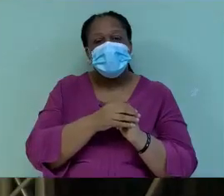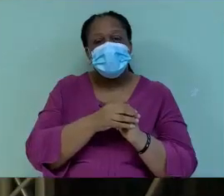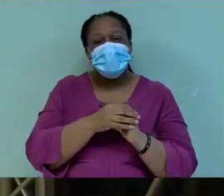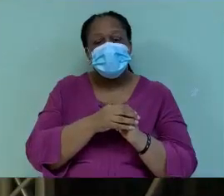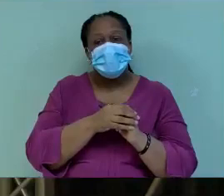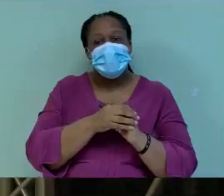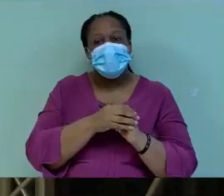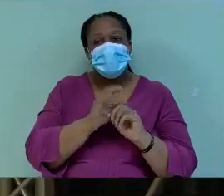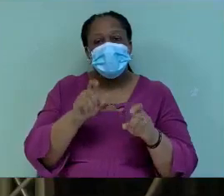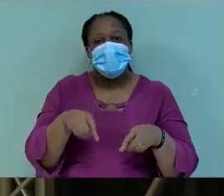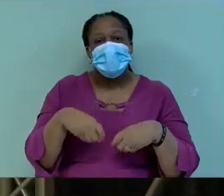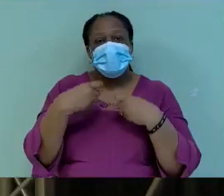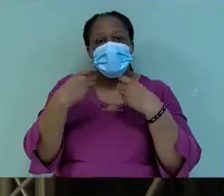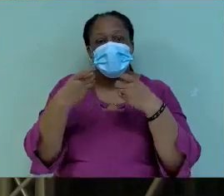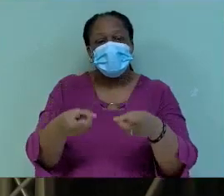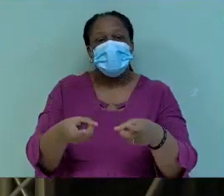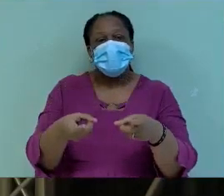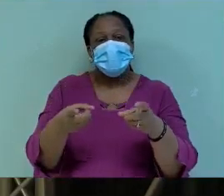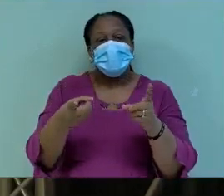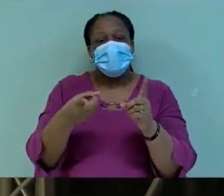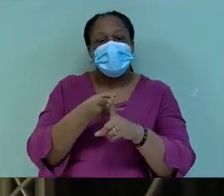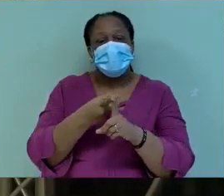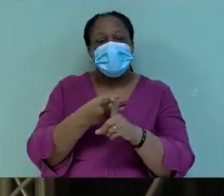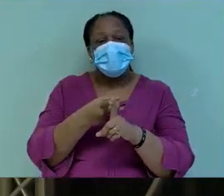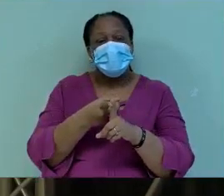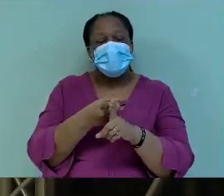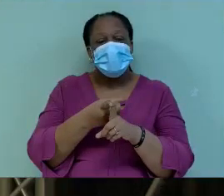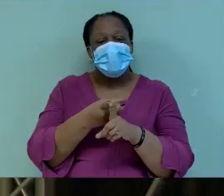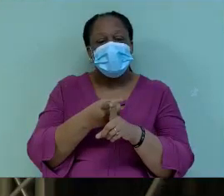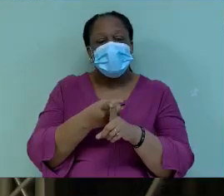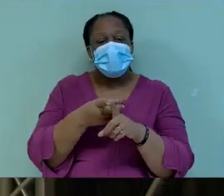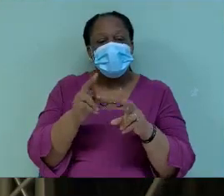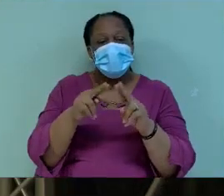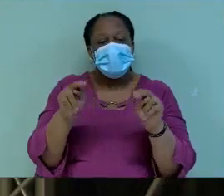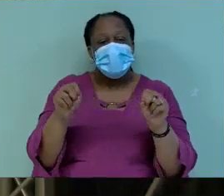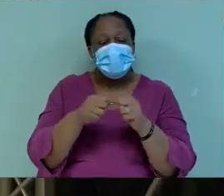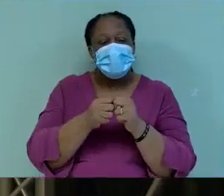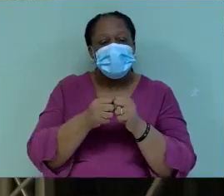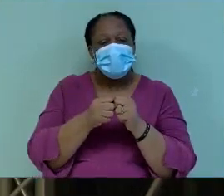Taiwan, hand over to the Honorable Premier of Nevis,